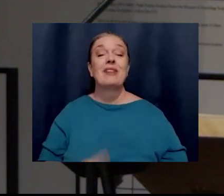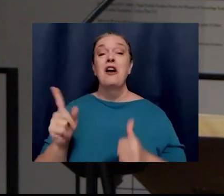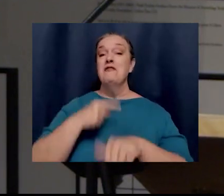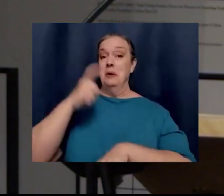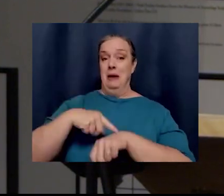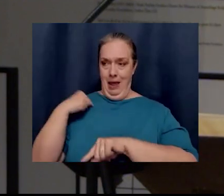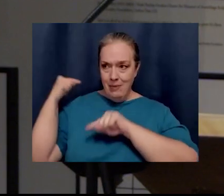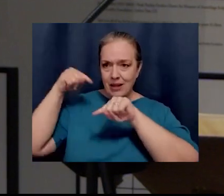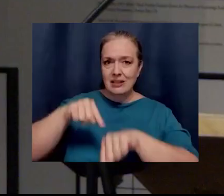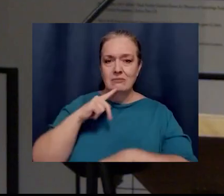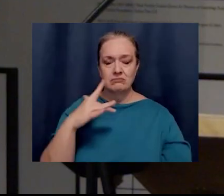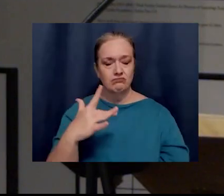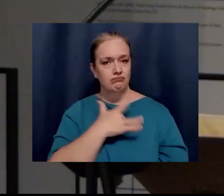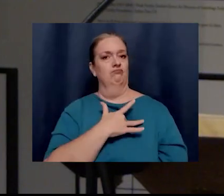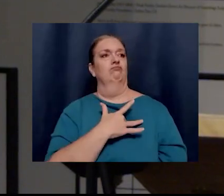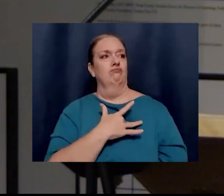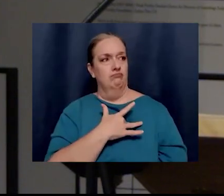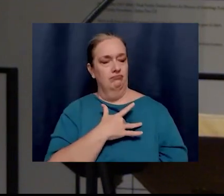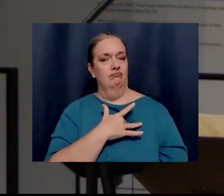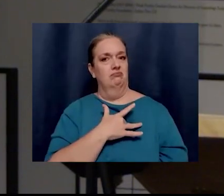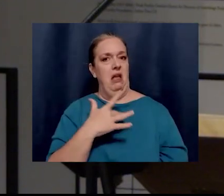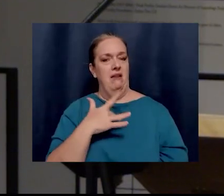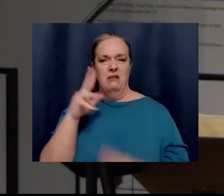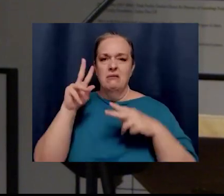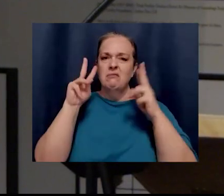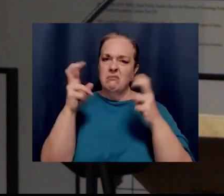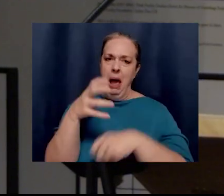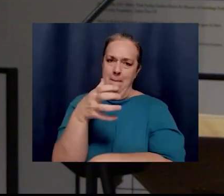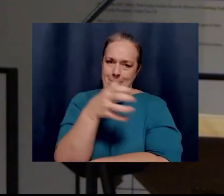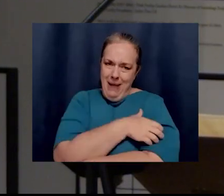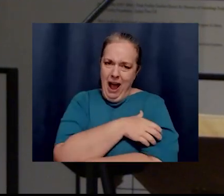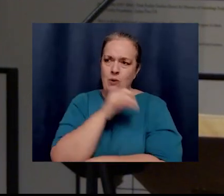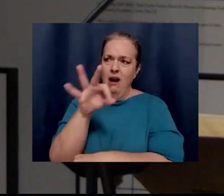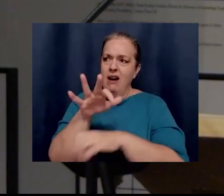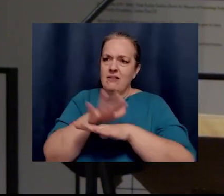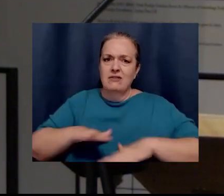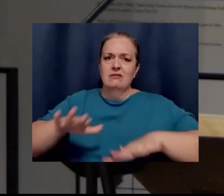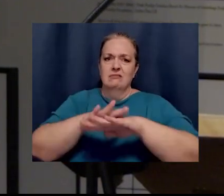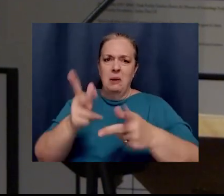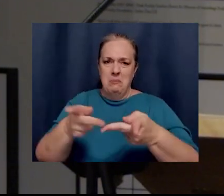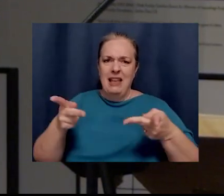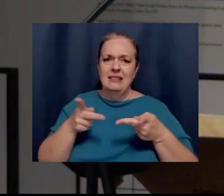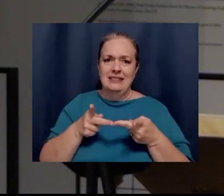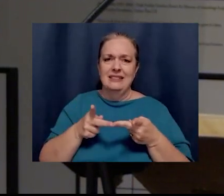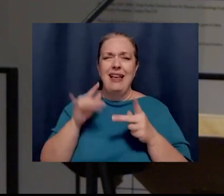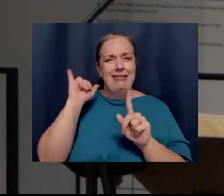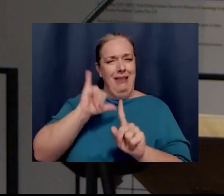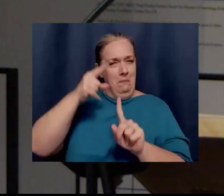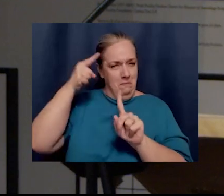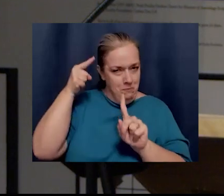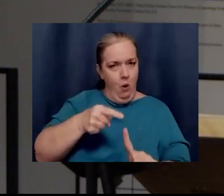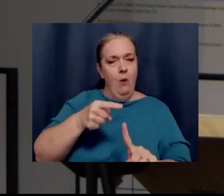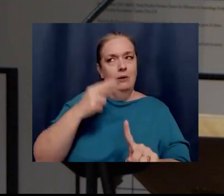incredibly moved by the power of place that was all around me. That is the very essence of what these sites of